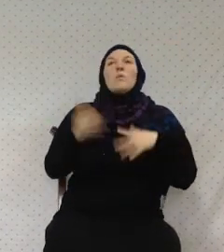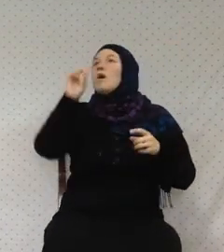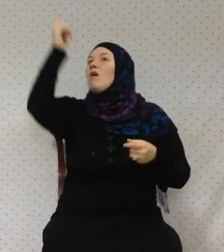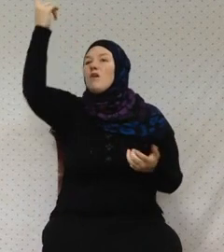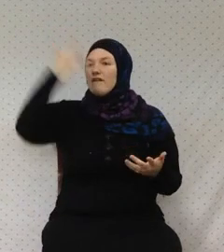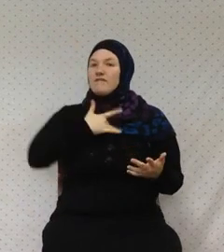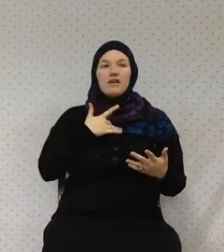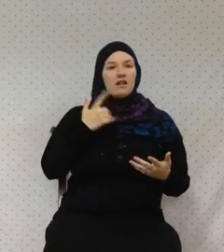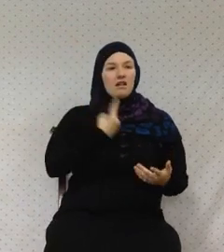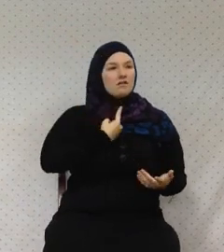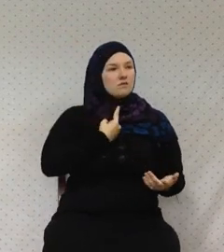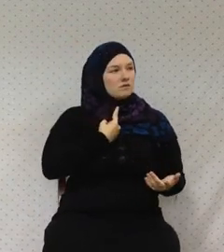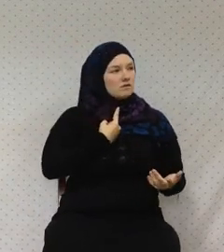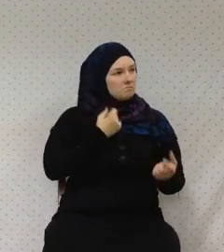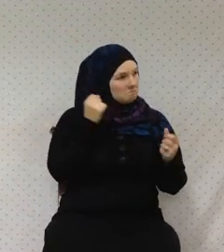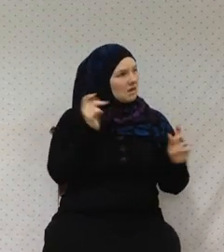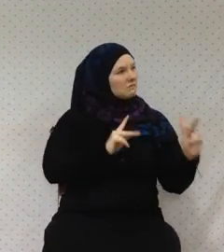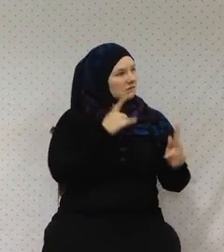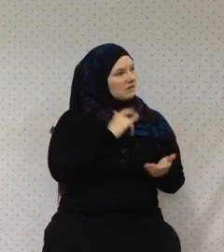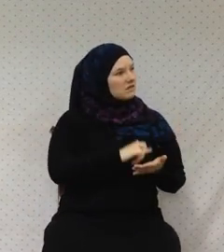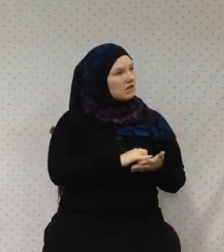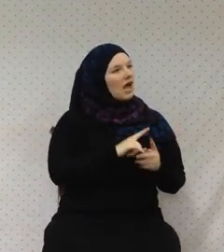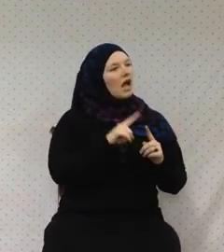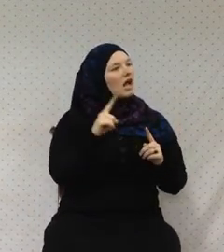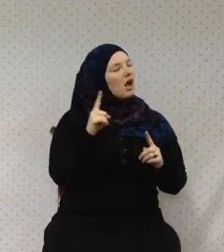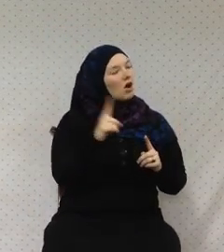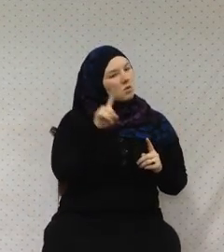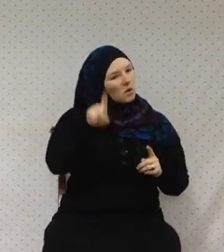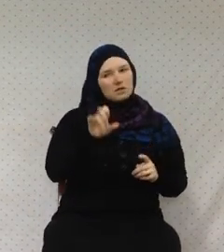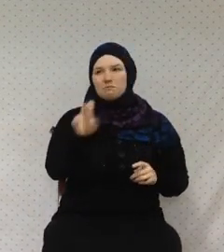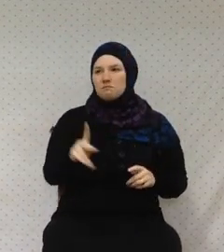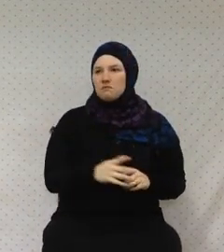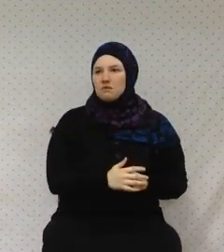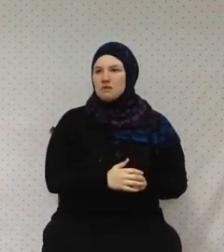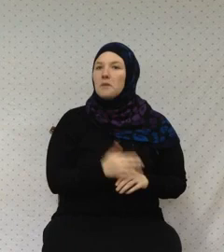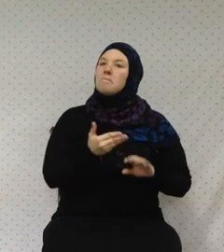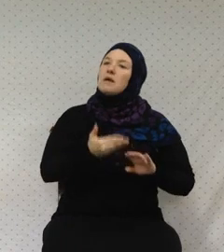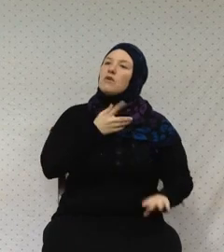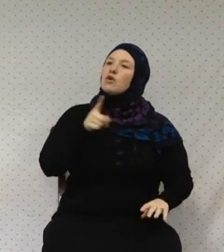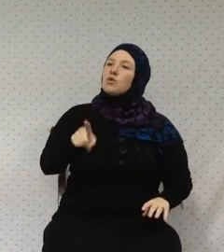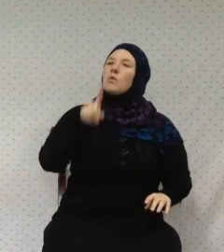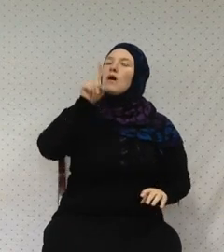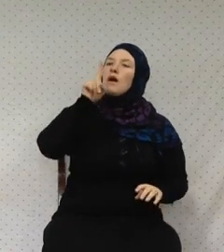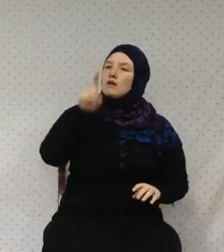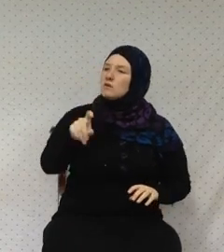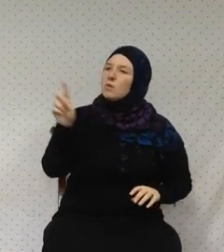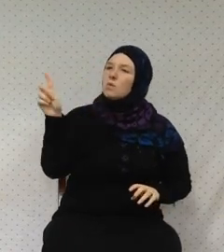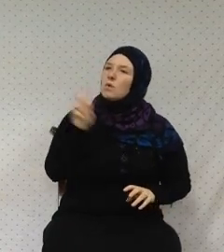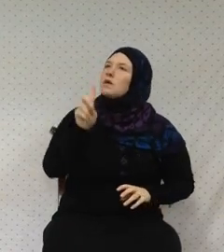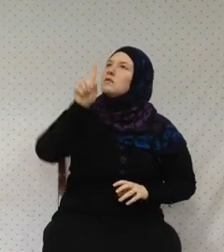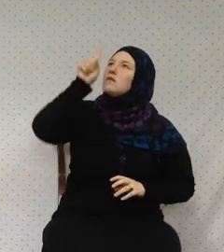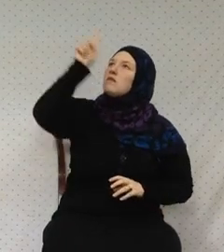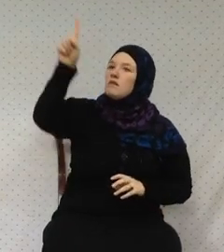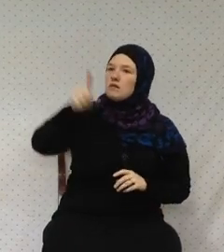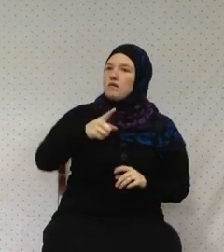Allah? And I always turn the question back. Before you ask, where